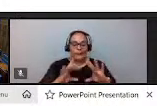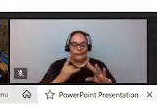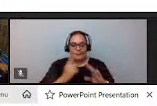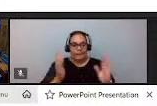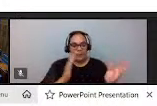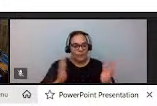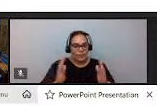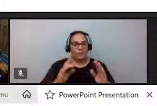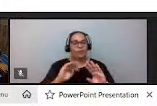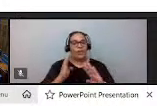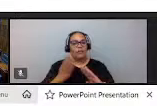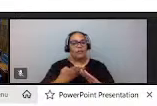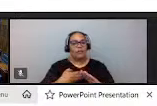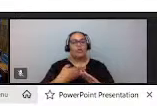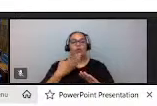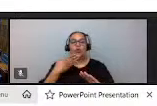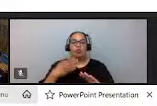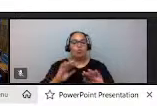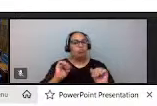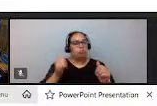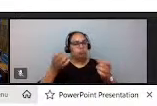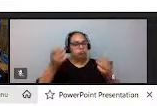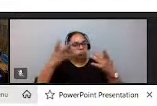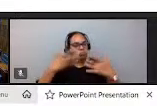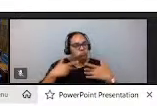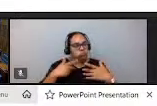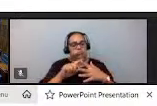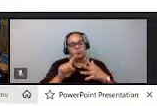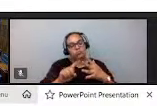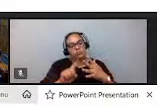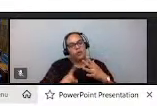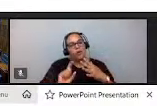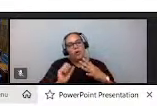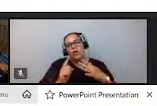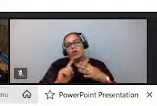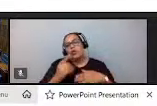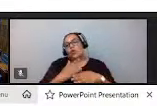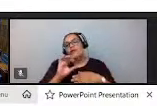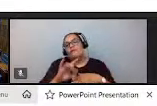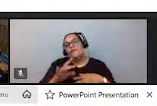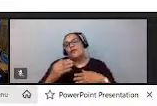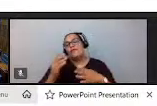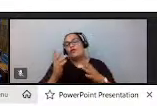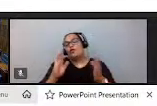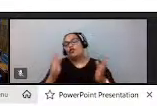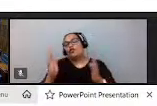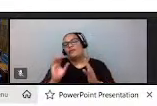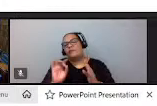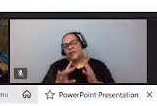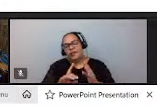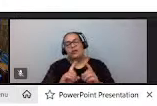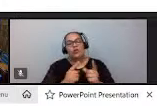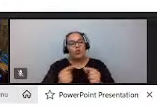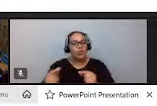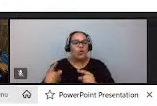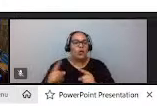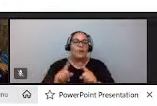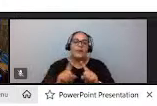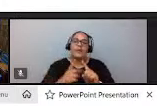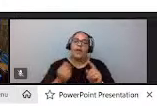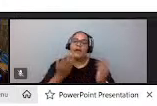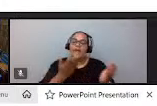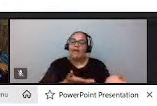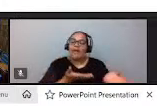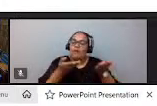shift everyone is um well abess to what the jobs are for the next shift but also just serves as a